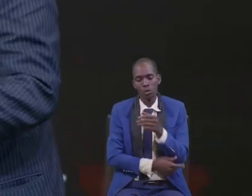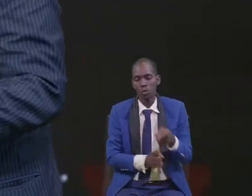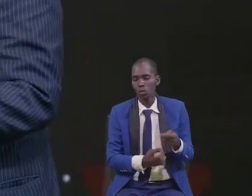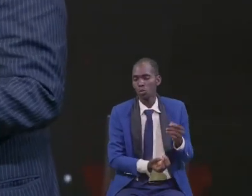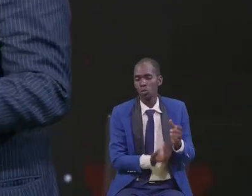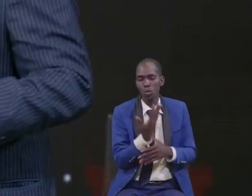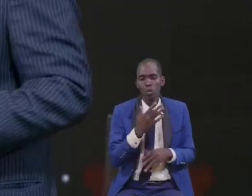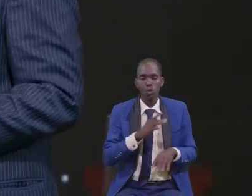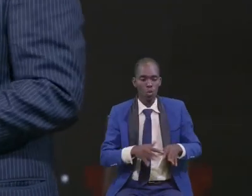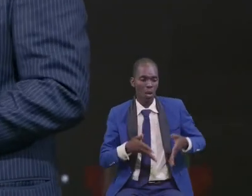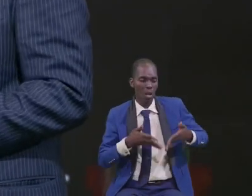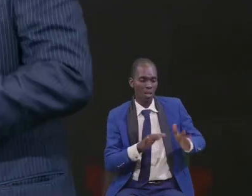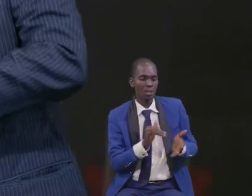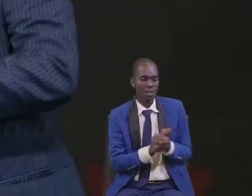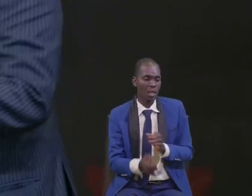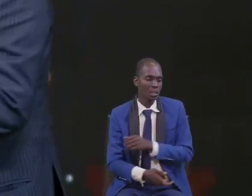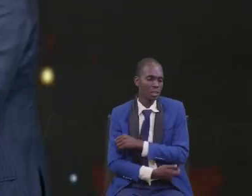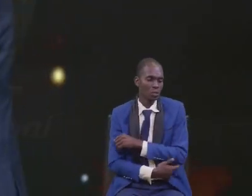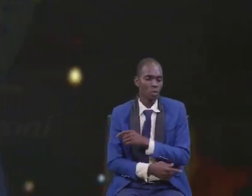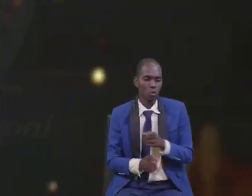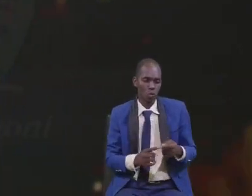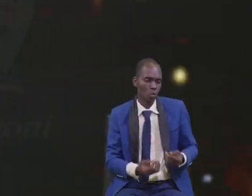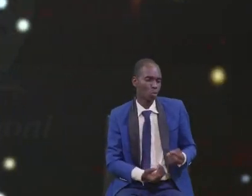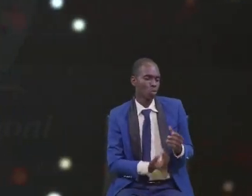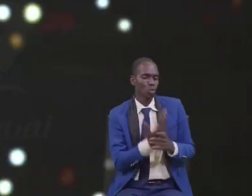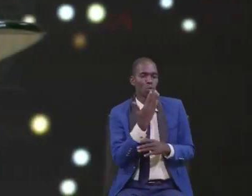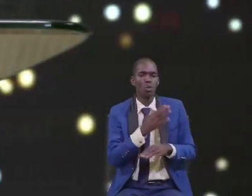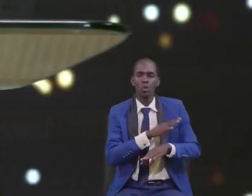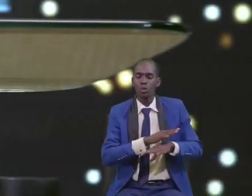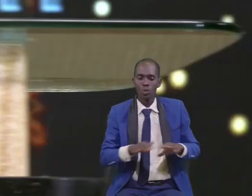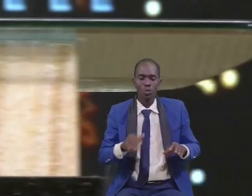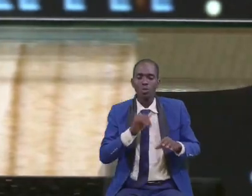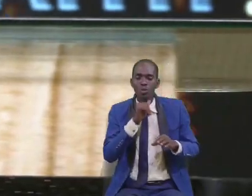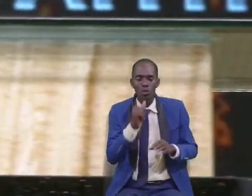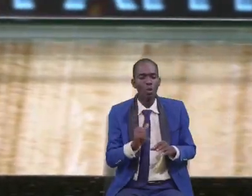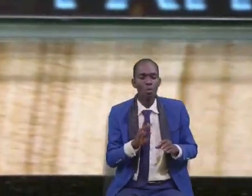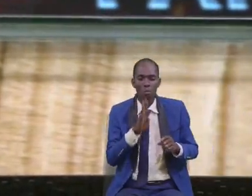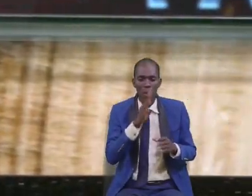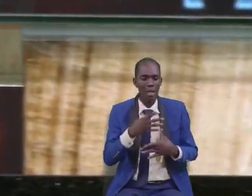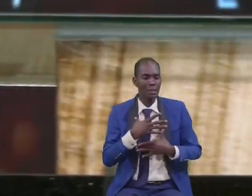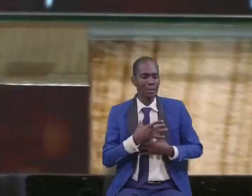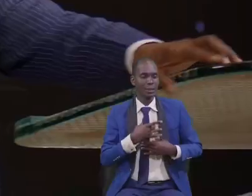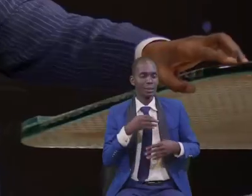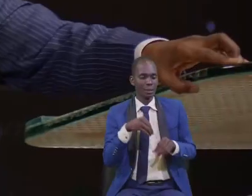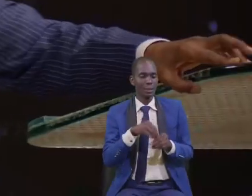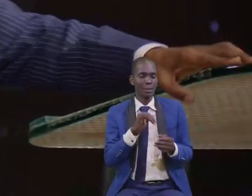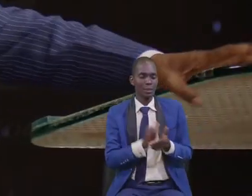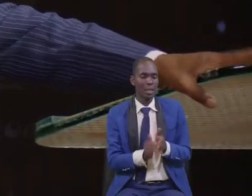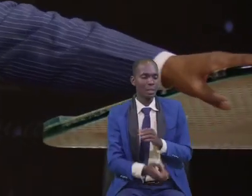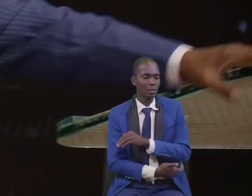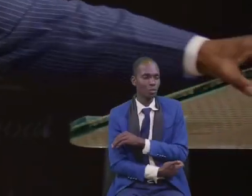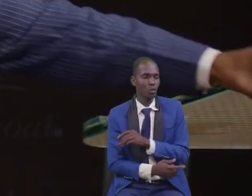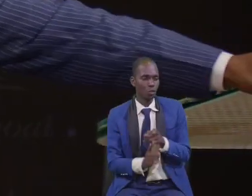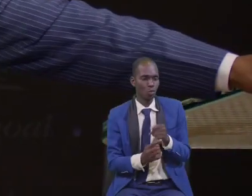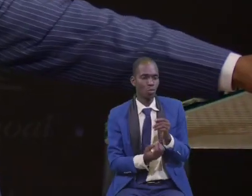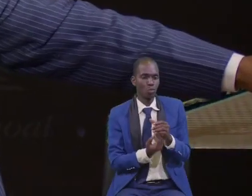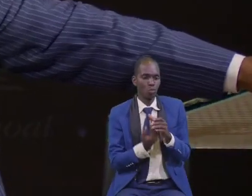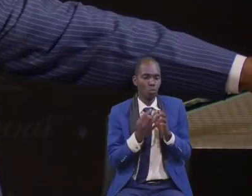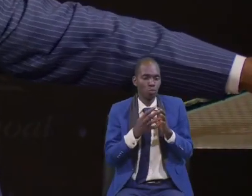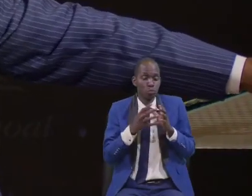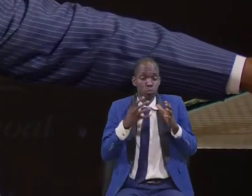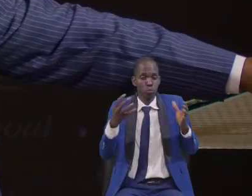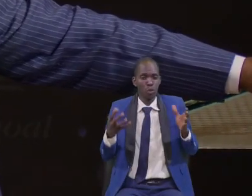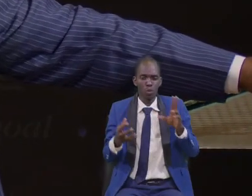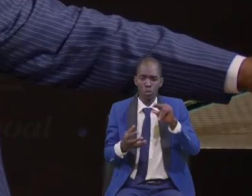don't study the temptation. And don't get interested in the temptation at the right time, at the